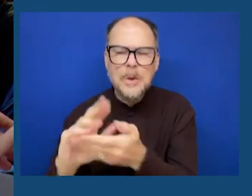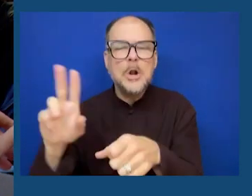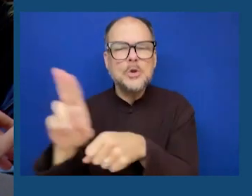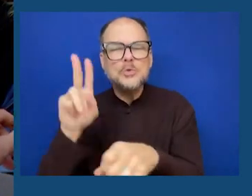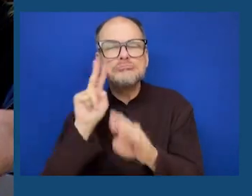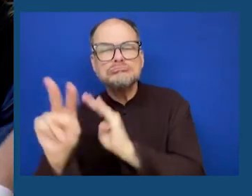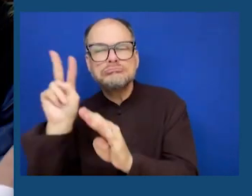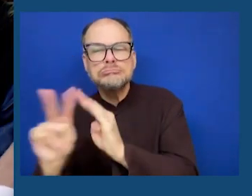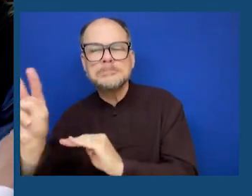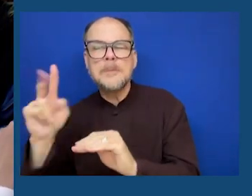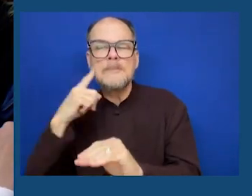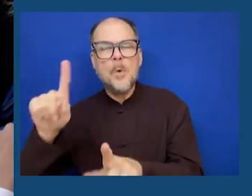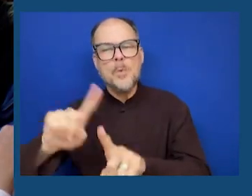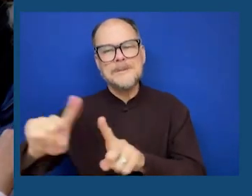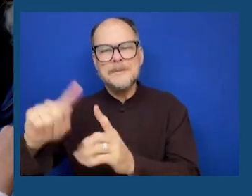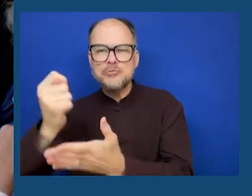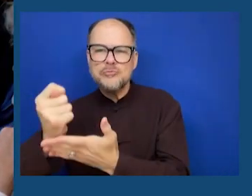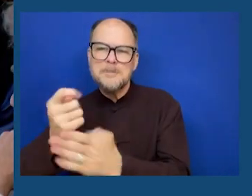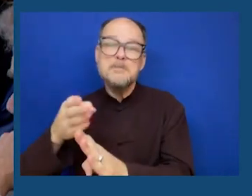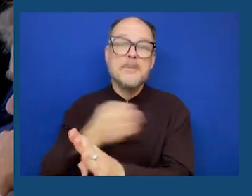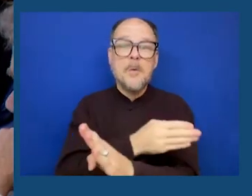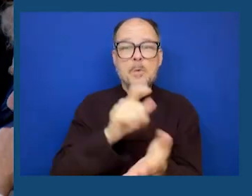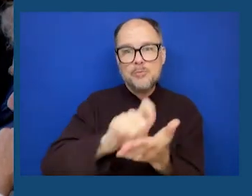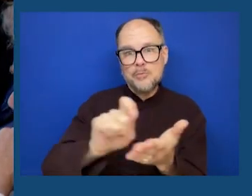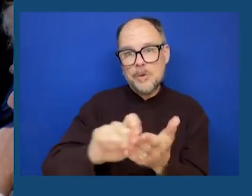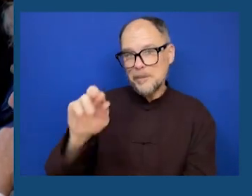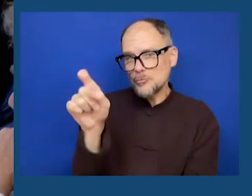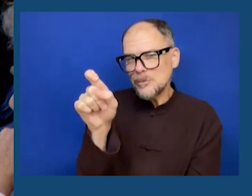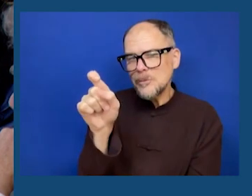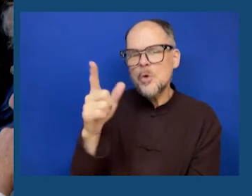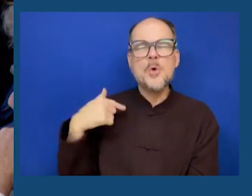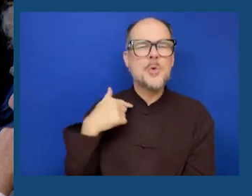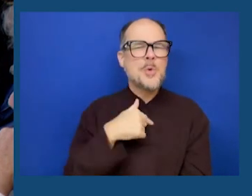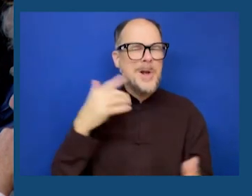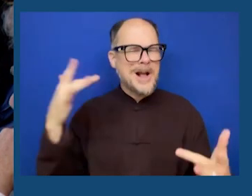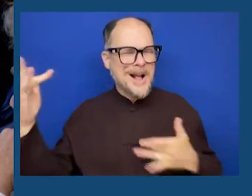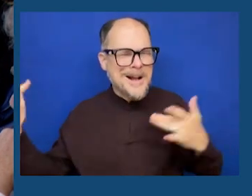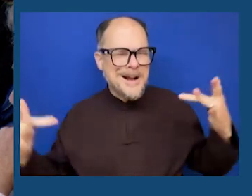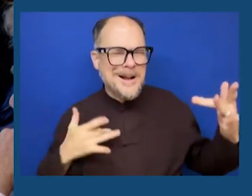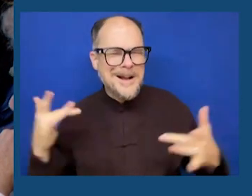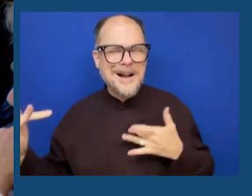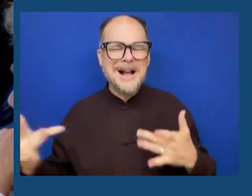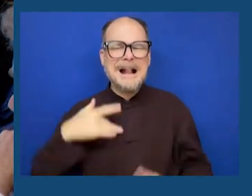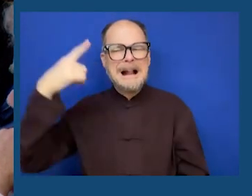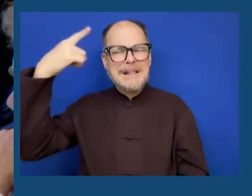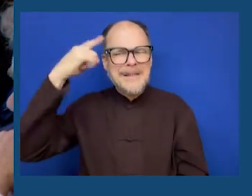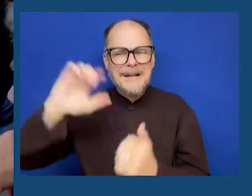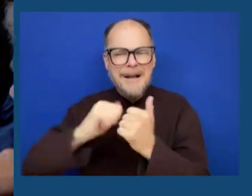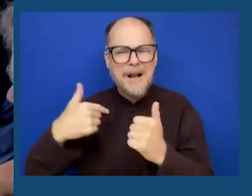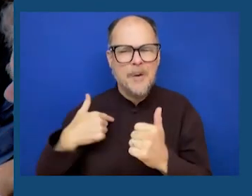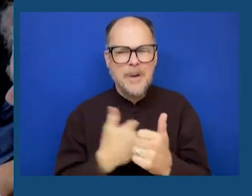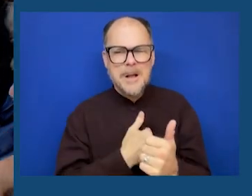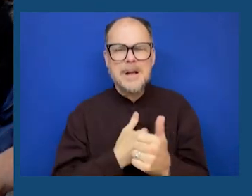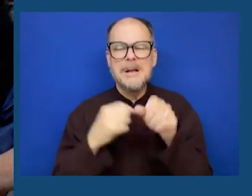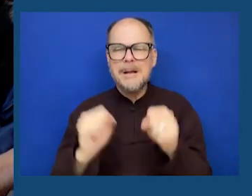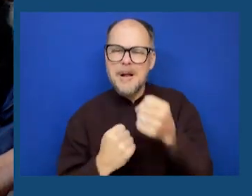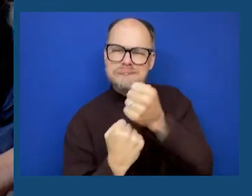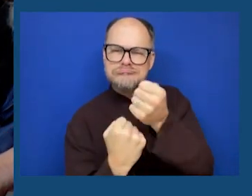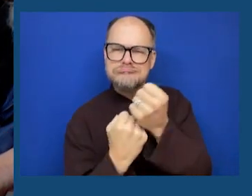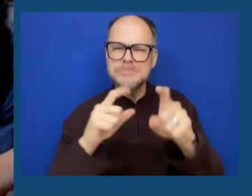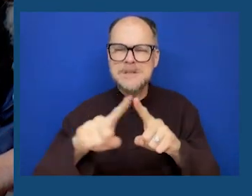prescription. And so we're really excited to think about how we can support medical professionals alongside our academic medical center